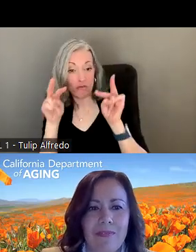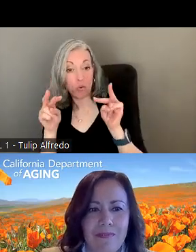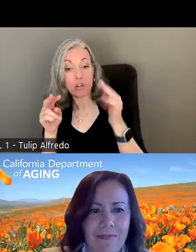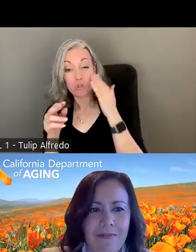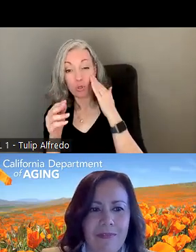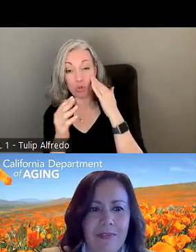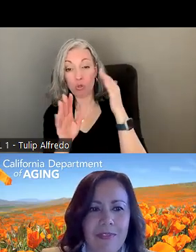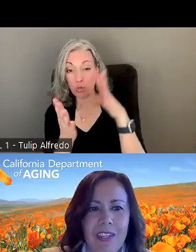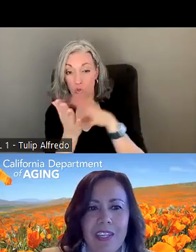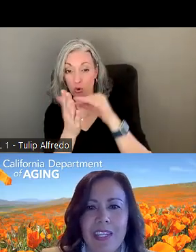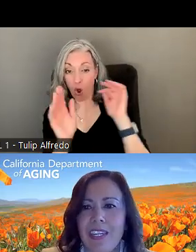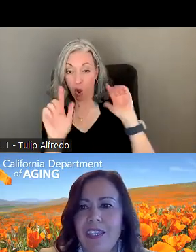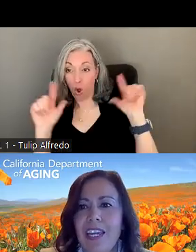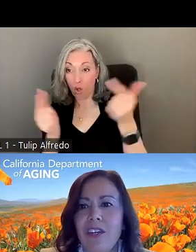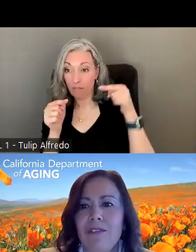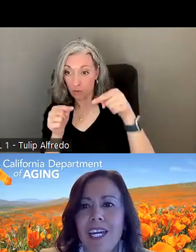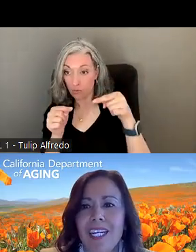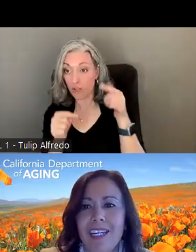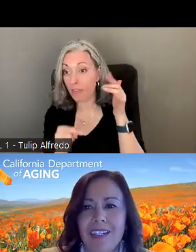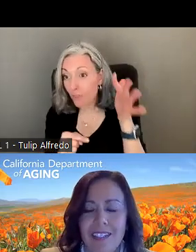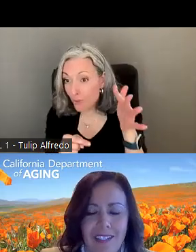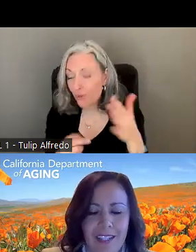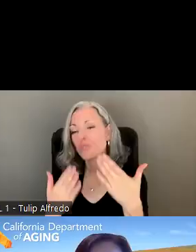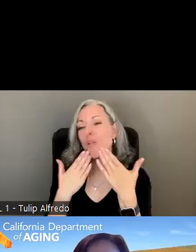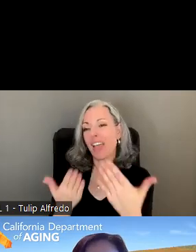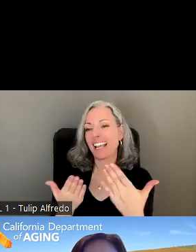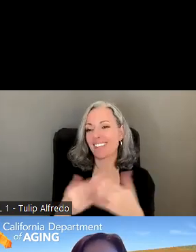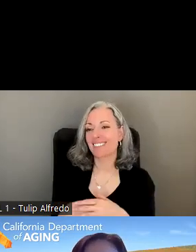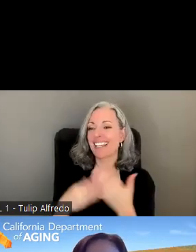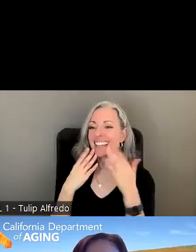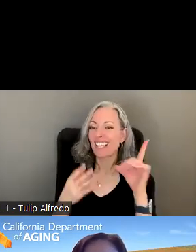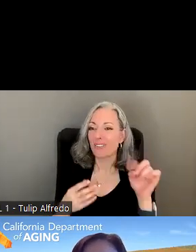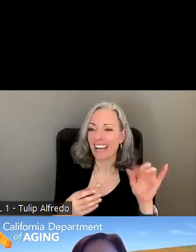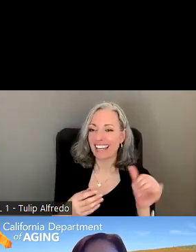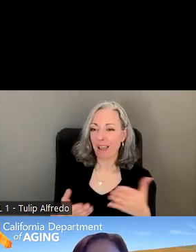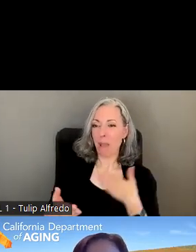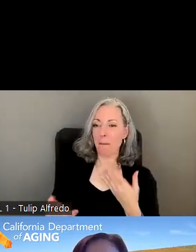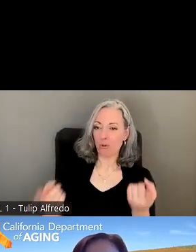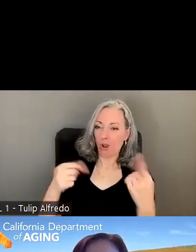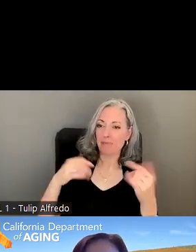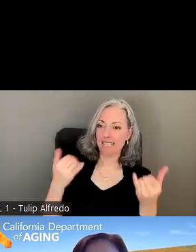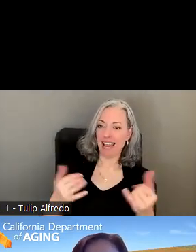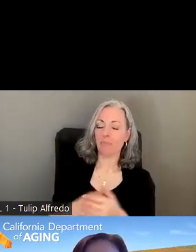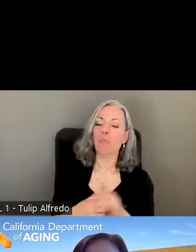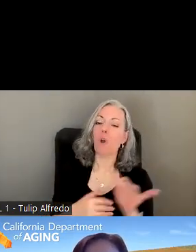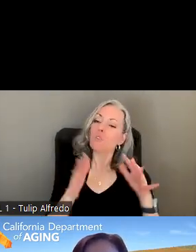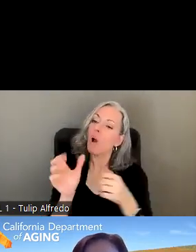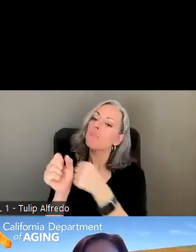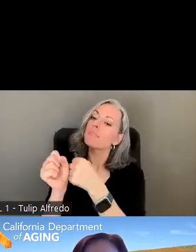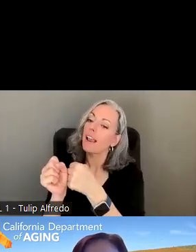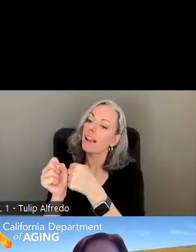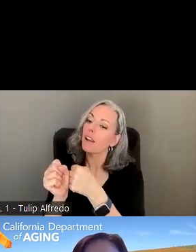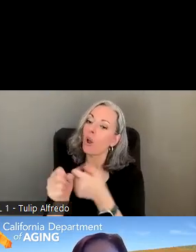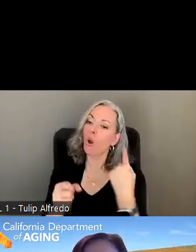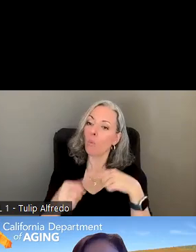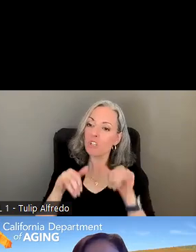Thank you, Danny. Good to have you. And just as an update as well, we're still in the process